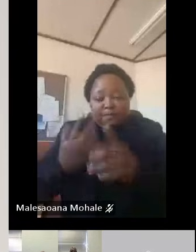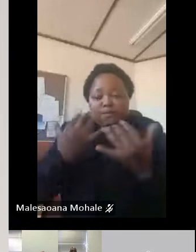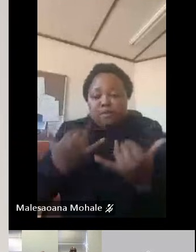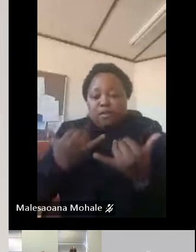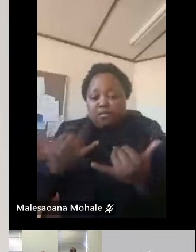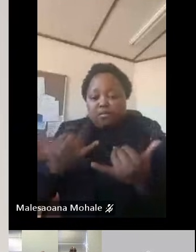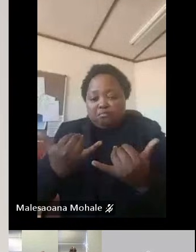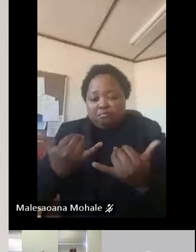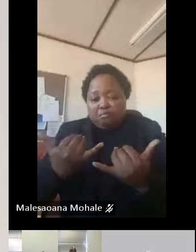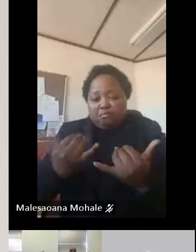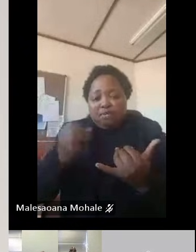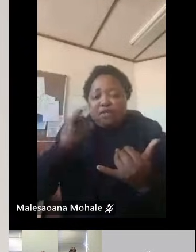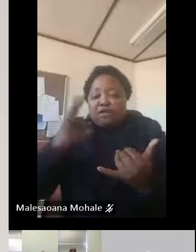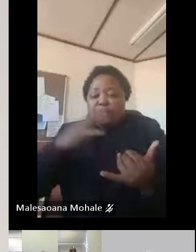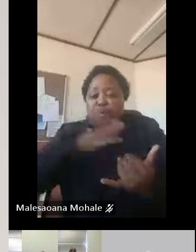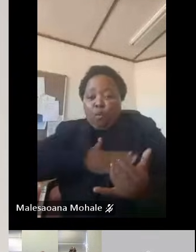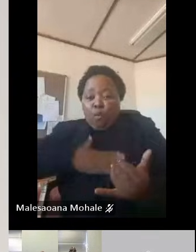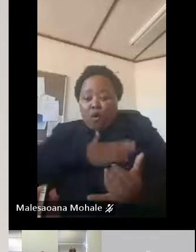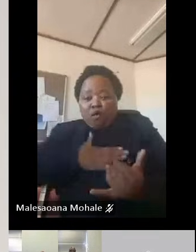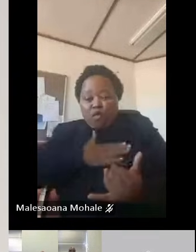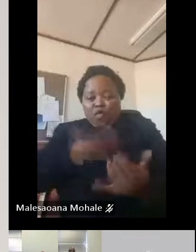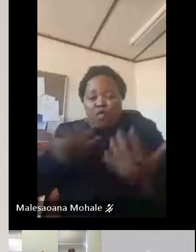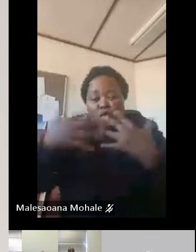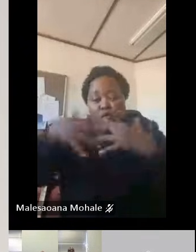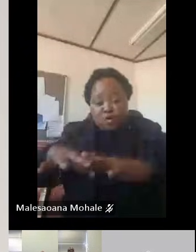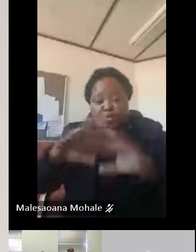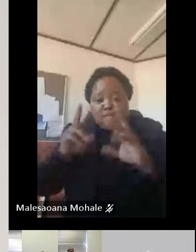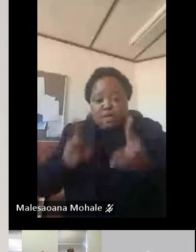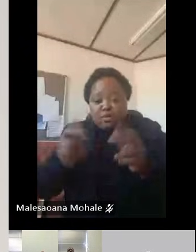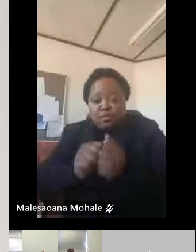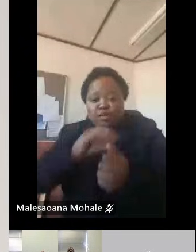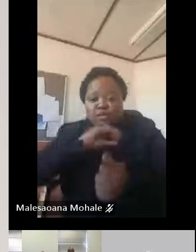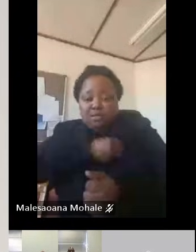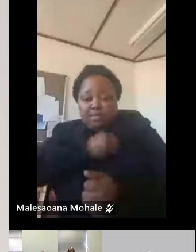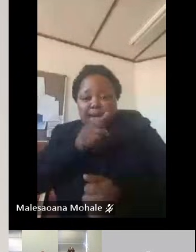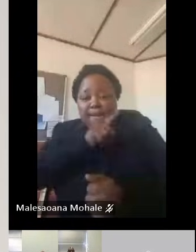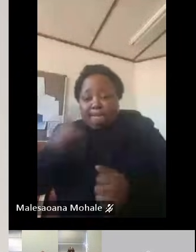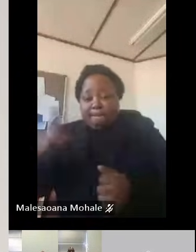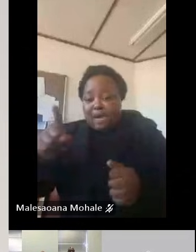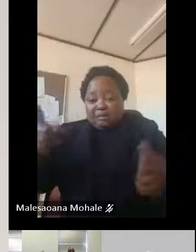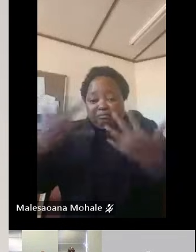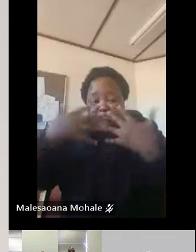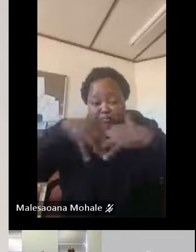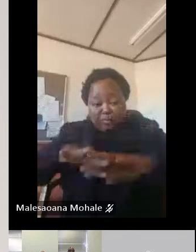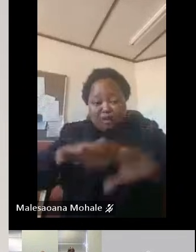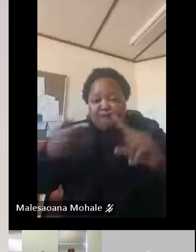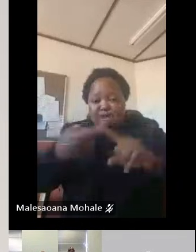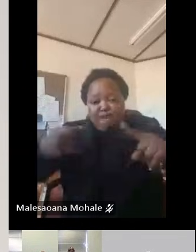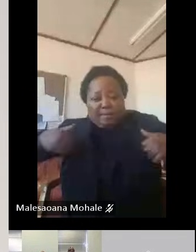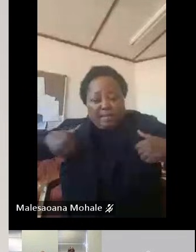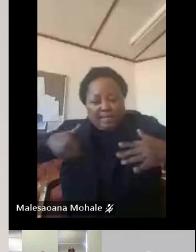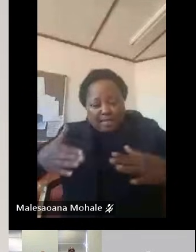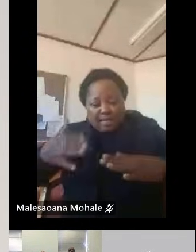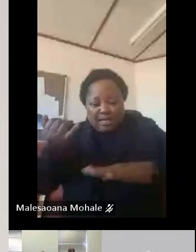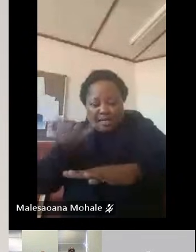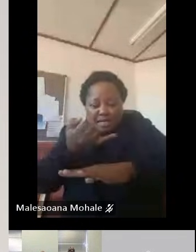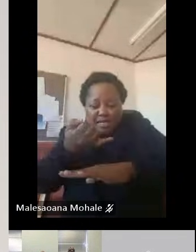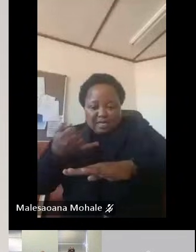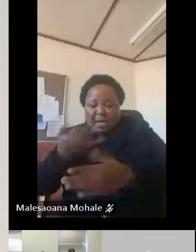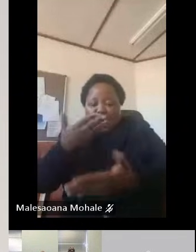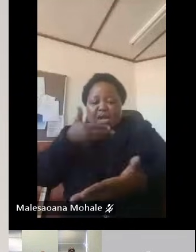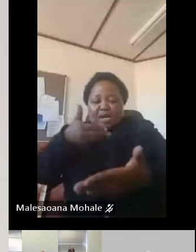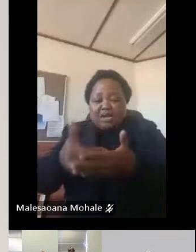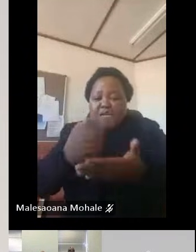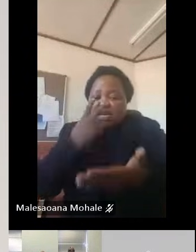want to include persons with disabilities and we have not accommodated them from the inception, from the design, and even from the needs assessment, you